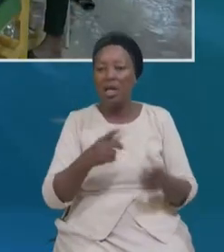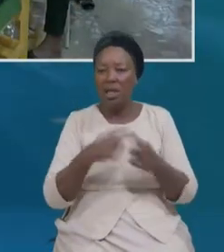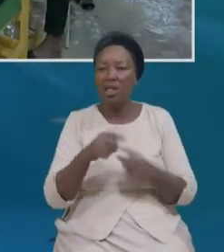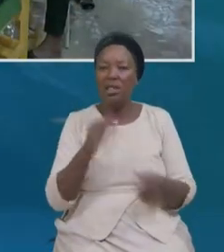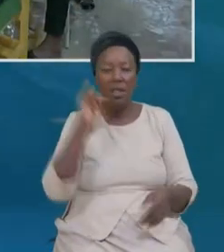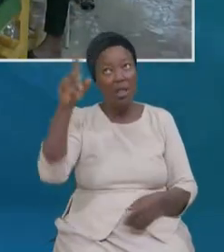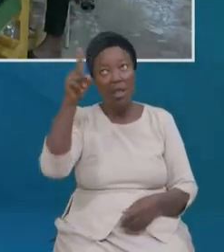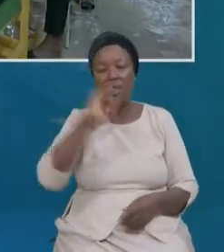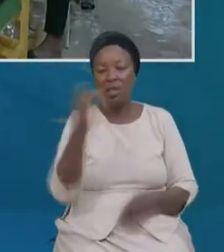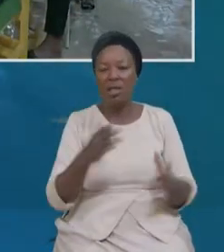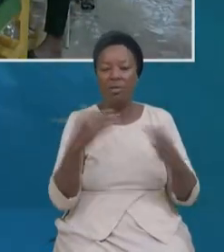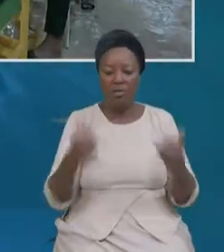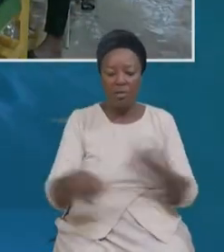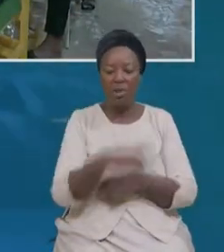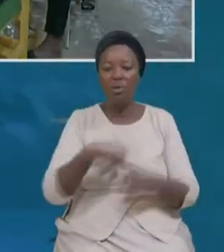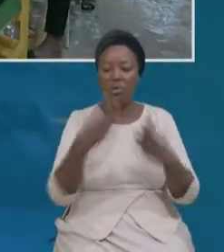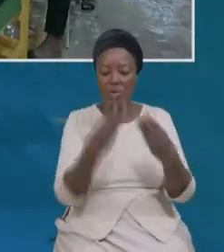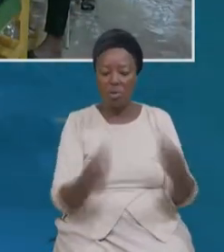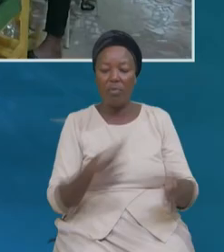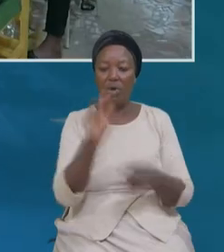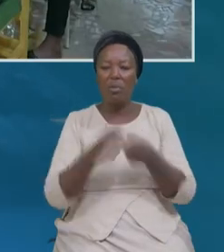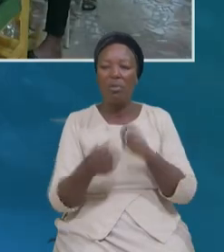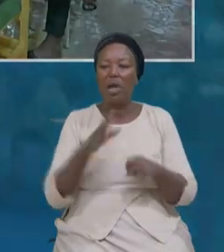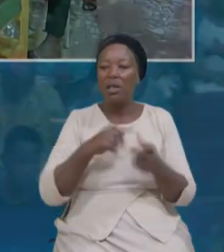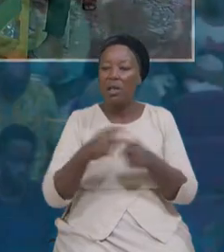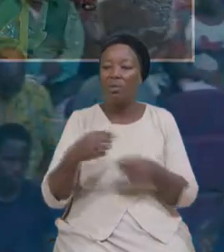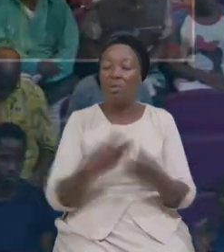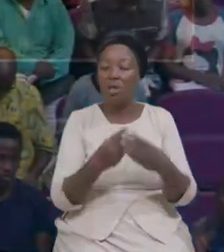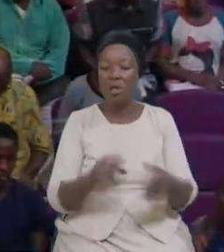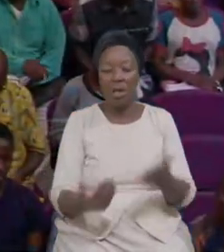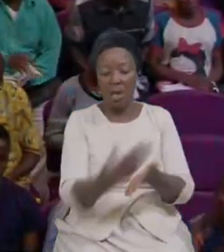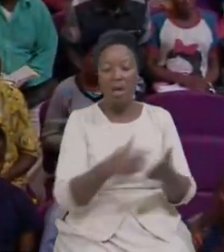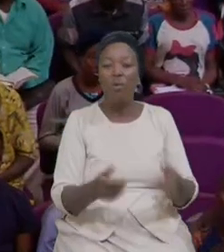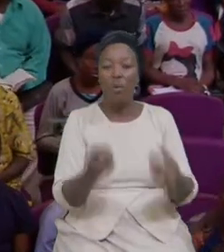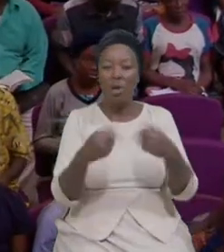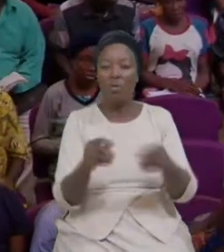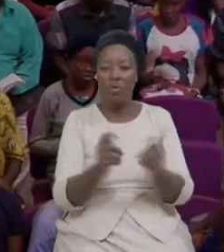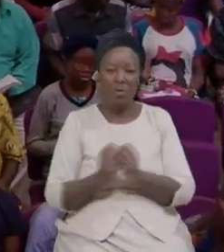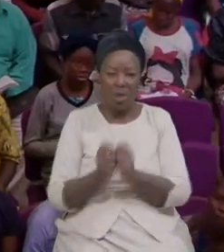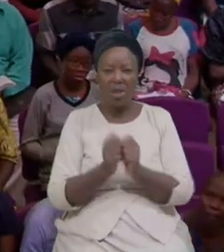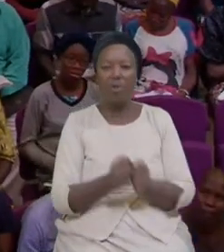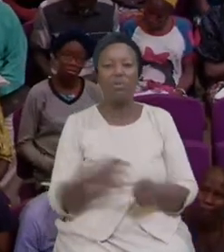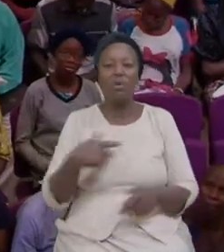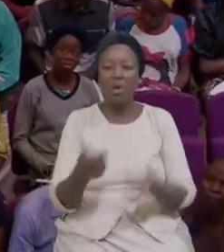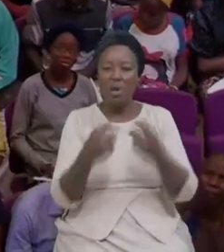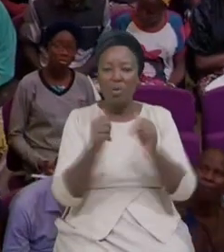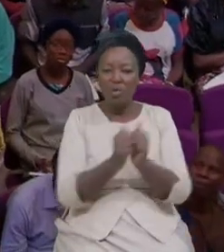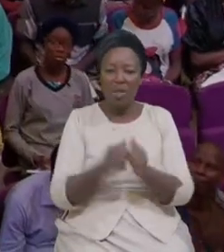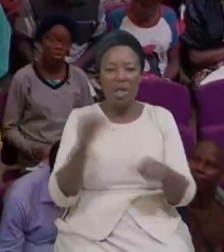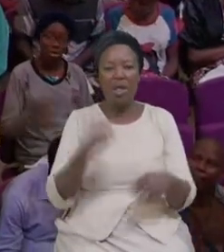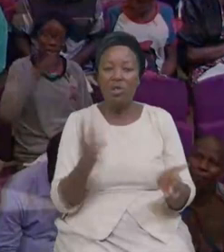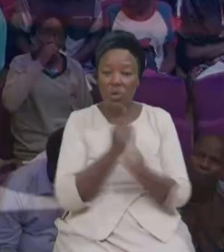today for you to solve your problem. And so we gather together, like we're gathering together in homes